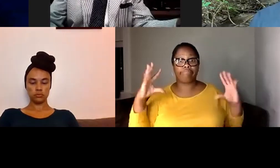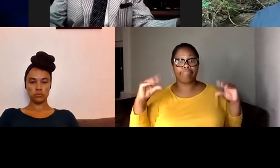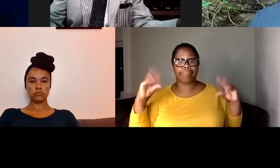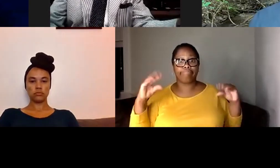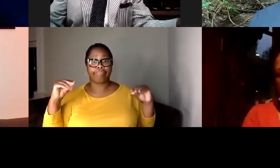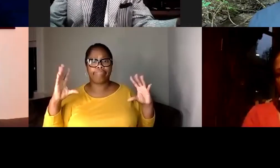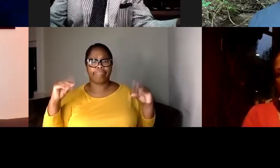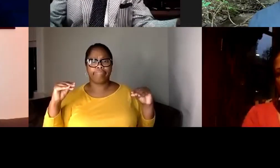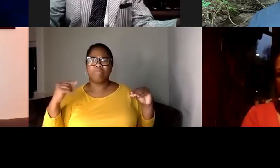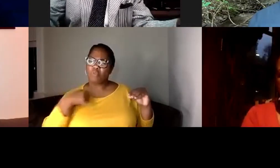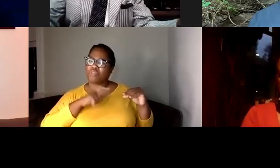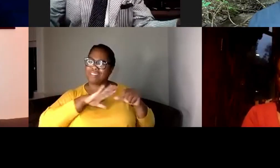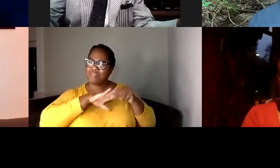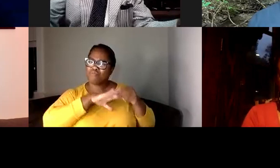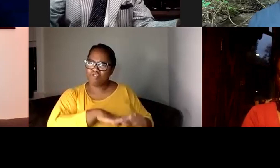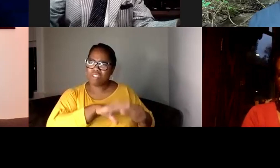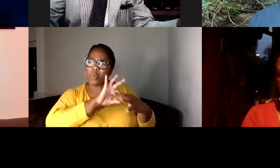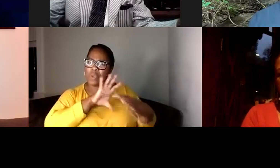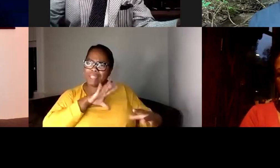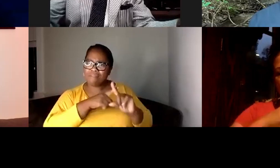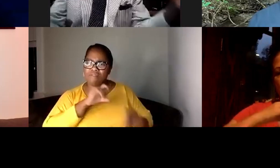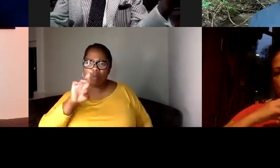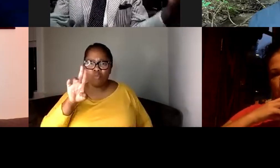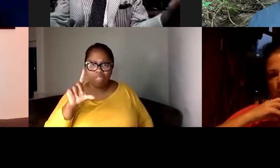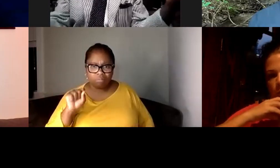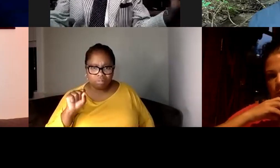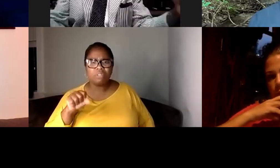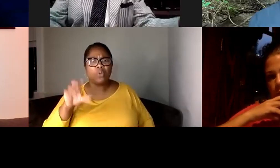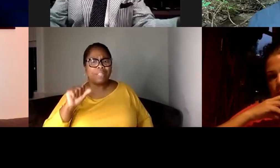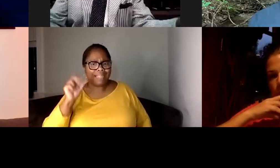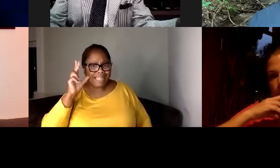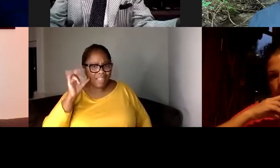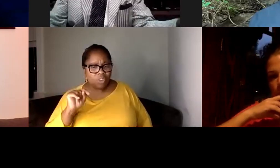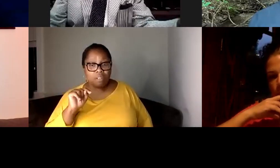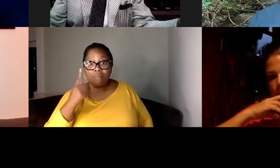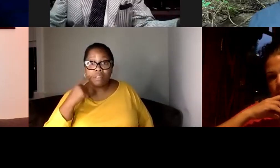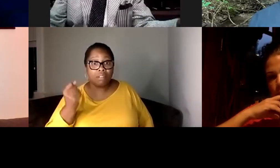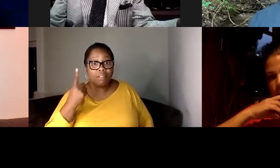saying release the bill out of rules so it can be heard, be set for a hearing. Because understanding our legislative year is over on